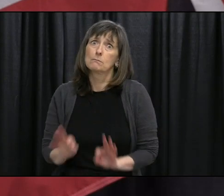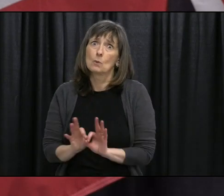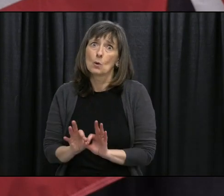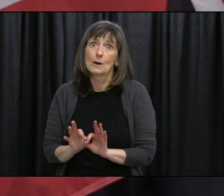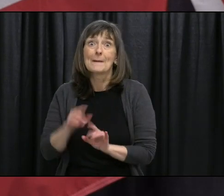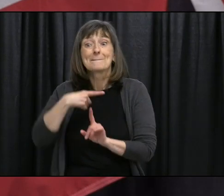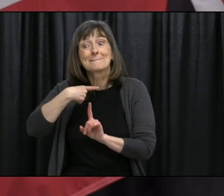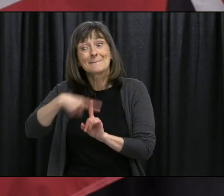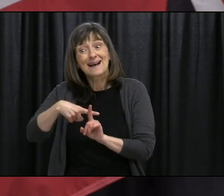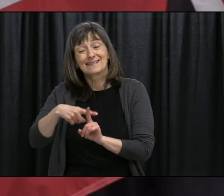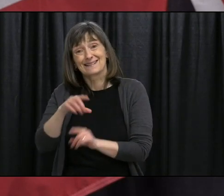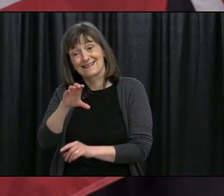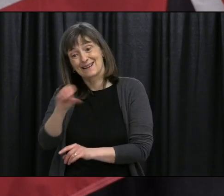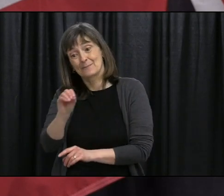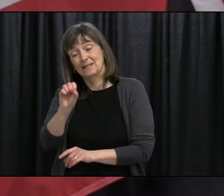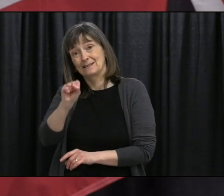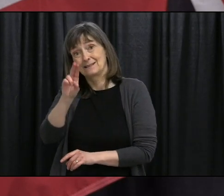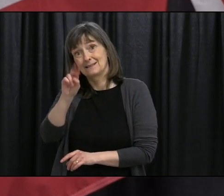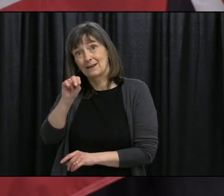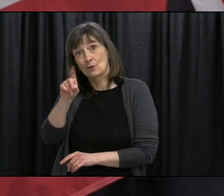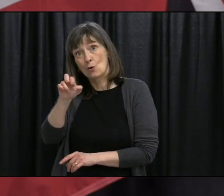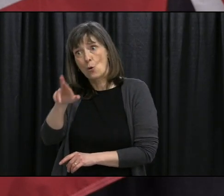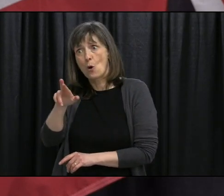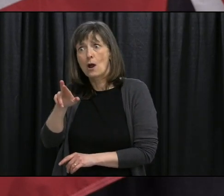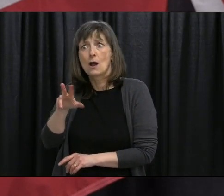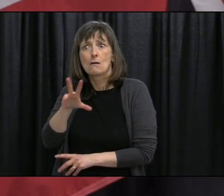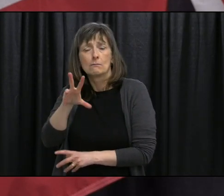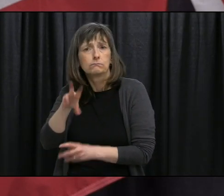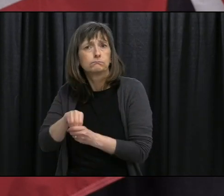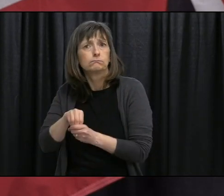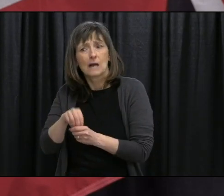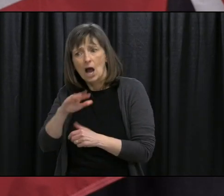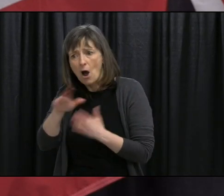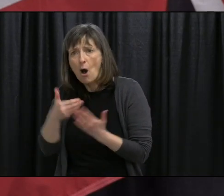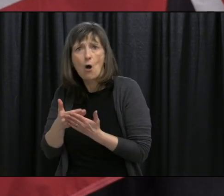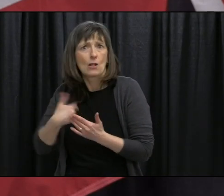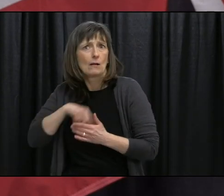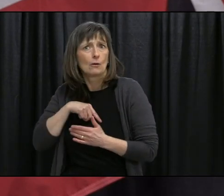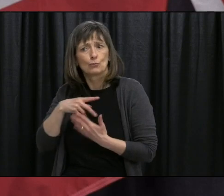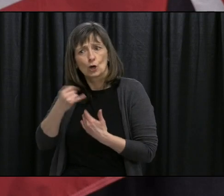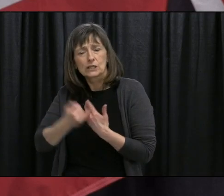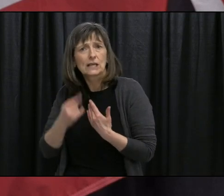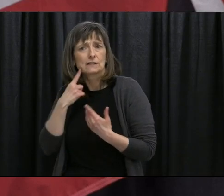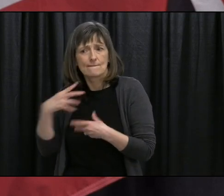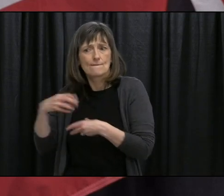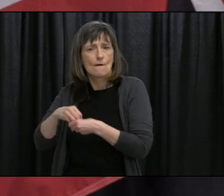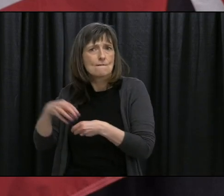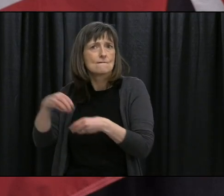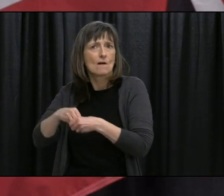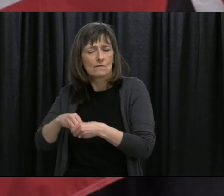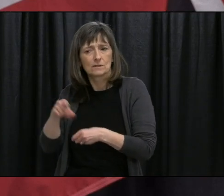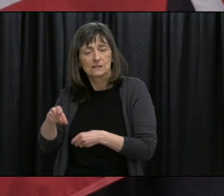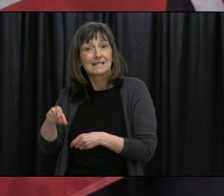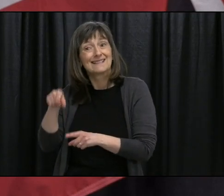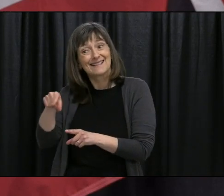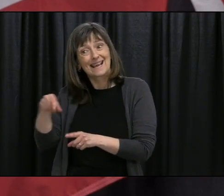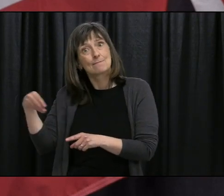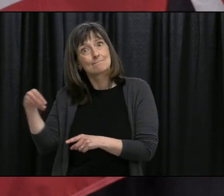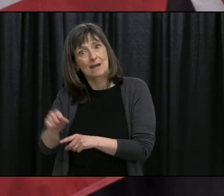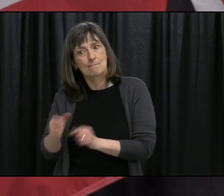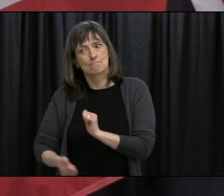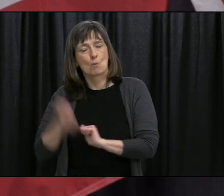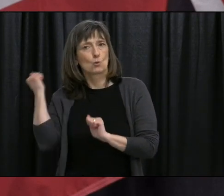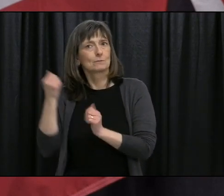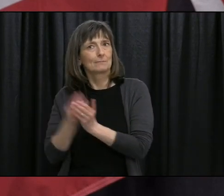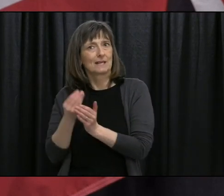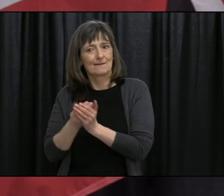is a company that's taken an active role in all the projects that we have offshore. It's actually Suncor that pays the most royalties when